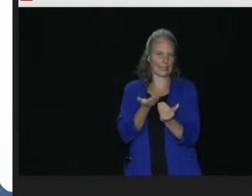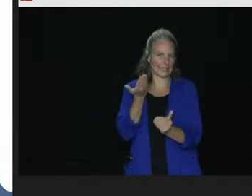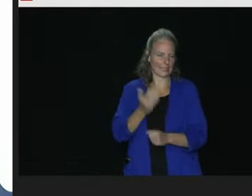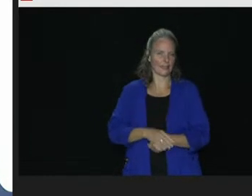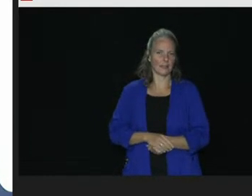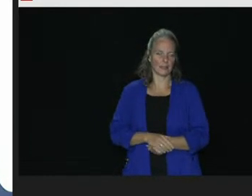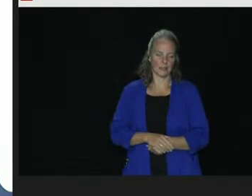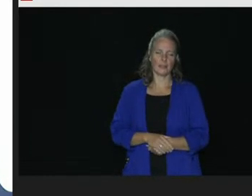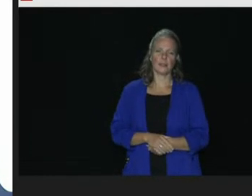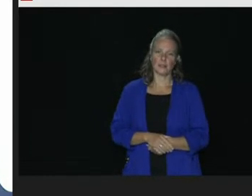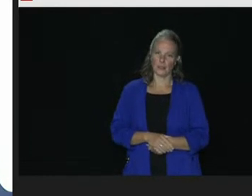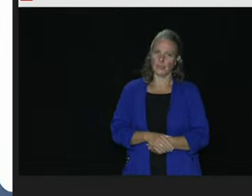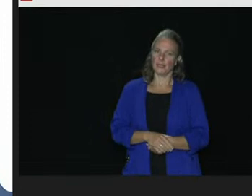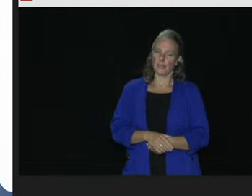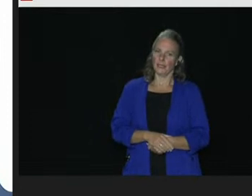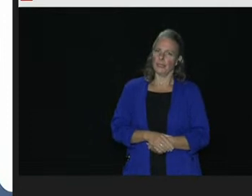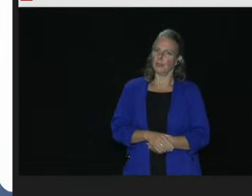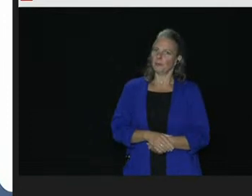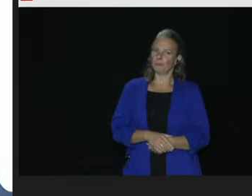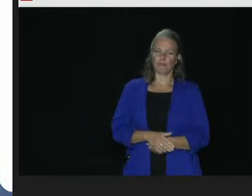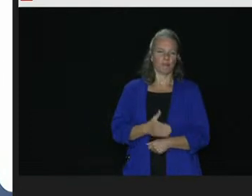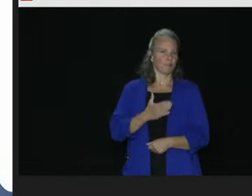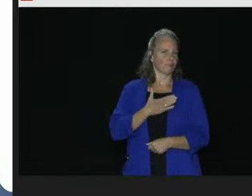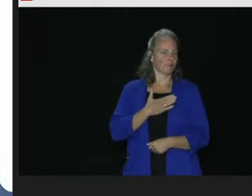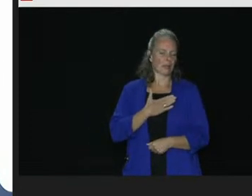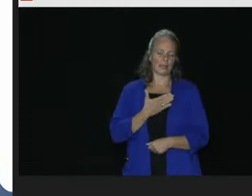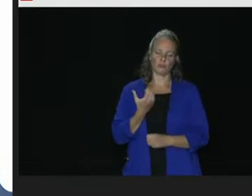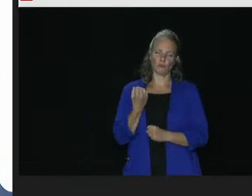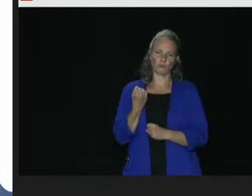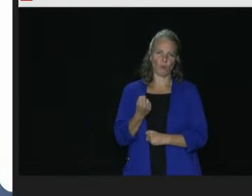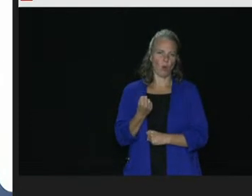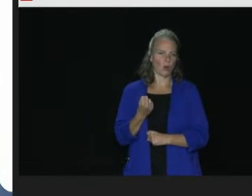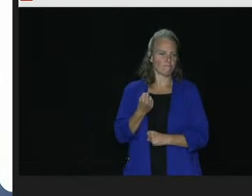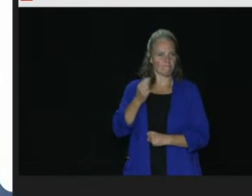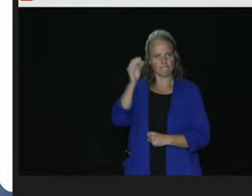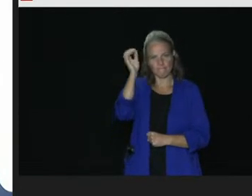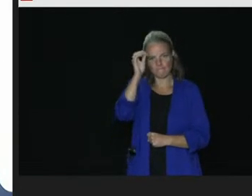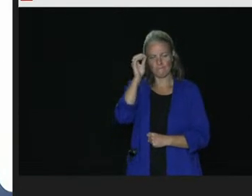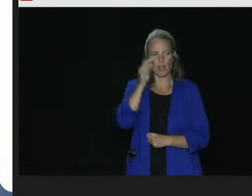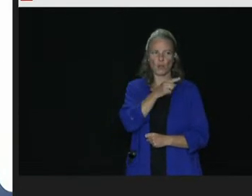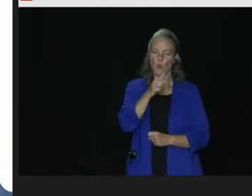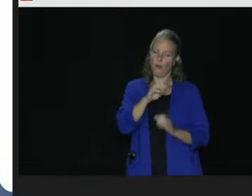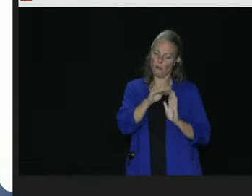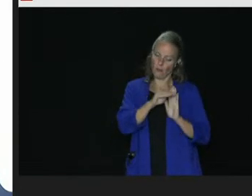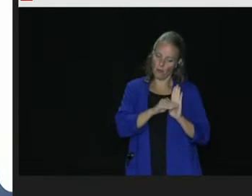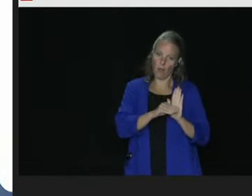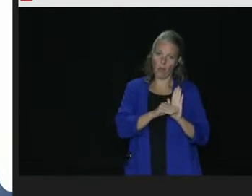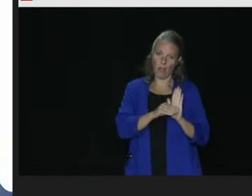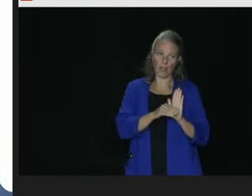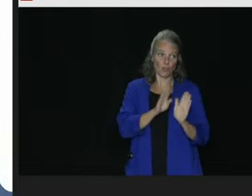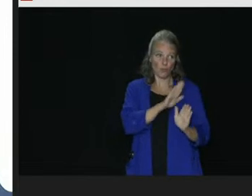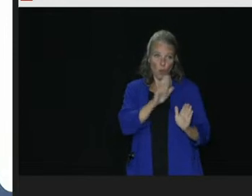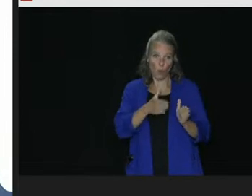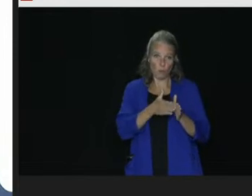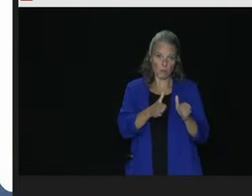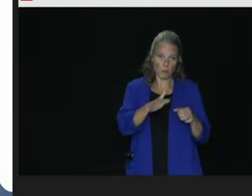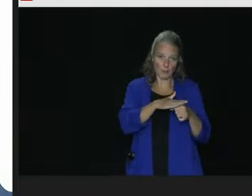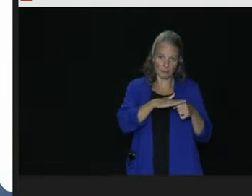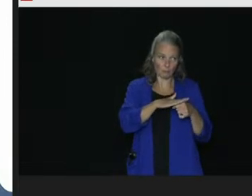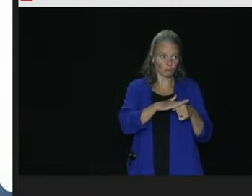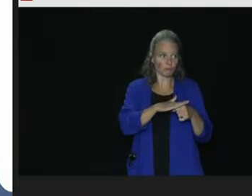Therefore, I feel everyone must still continue to follow public health measures, and we